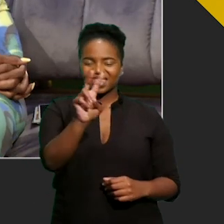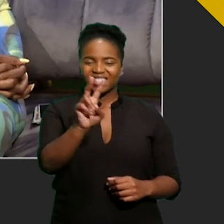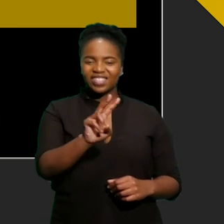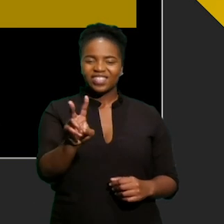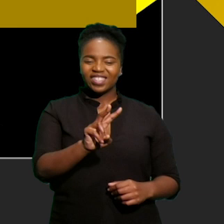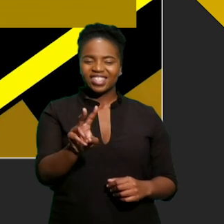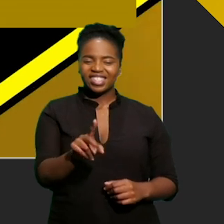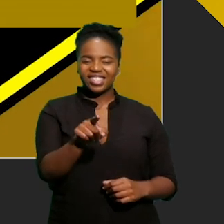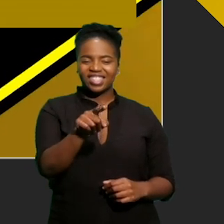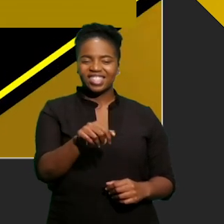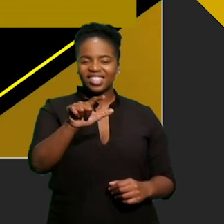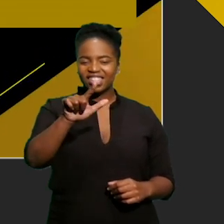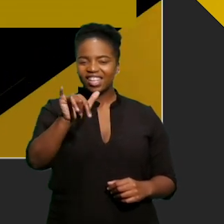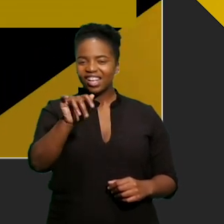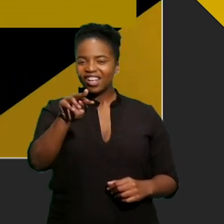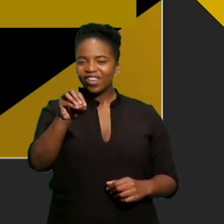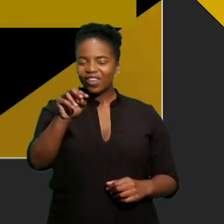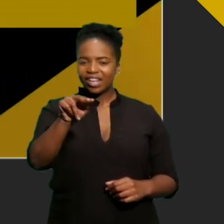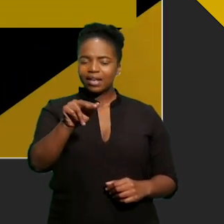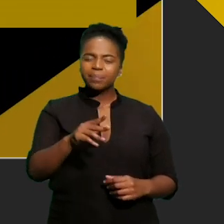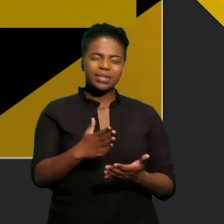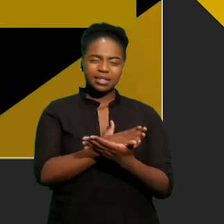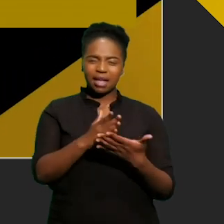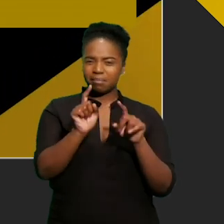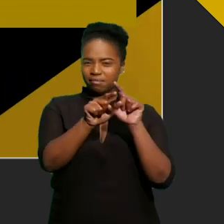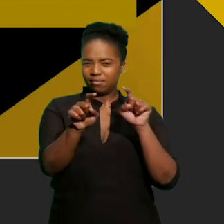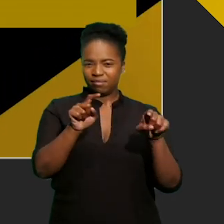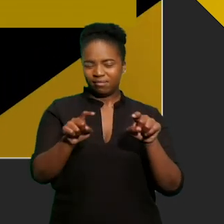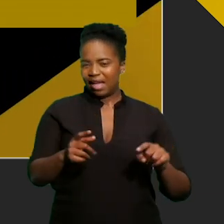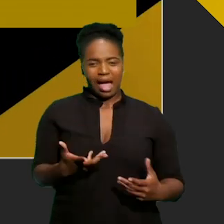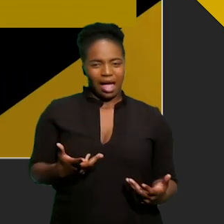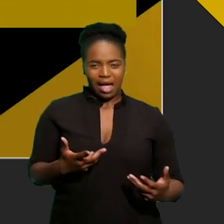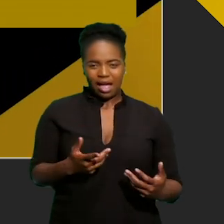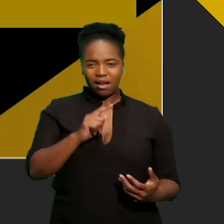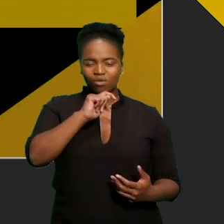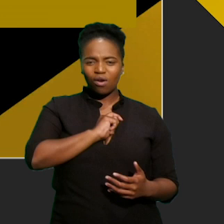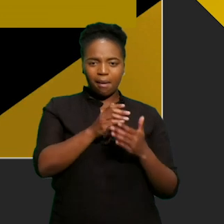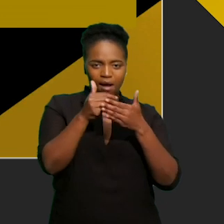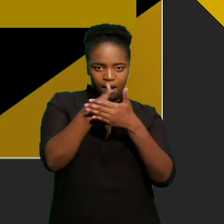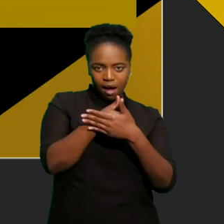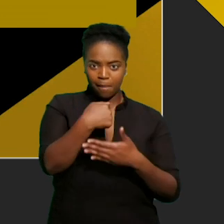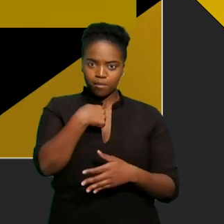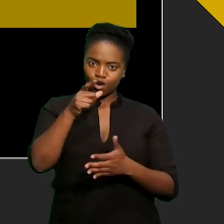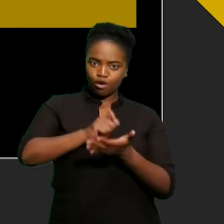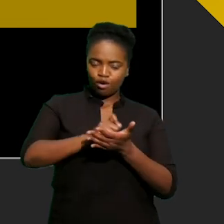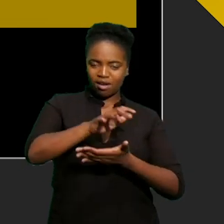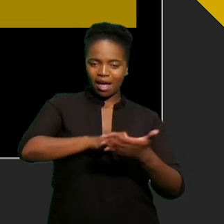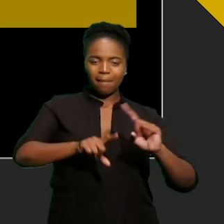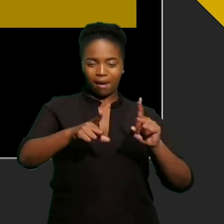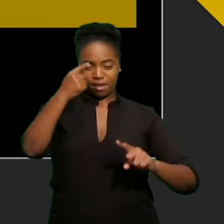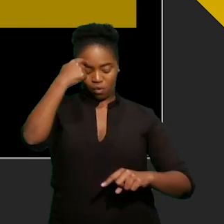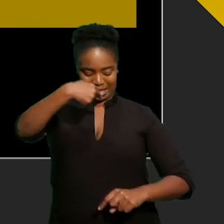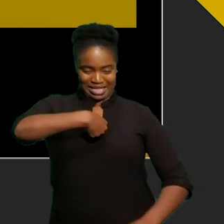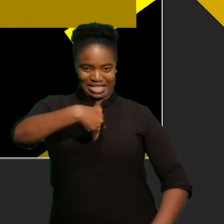got Lucius Manipulator Lion saying some of the journalists are somehow propaganda agents. They hide behind their profession while they know deep down